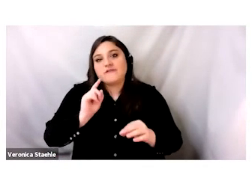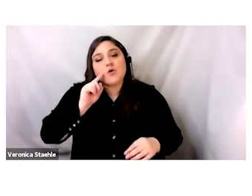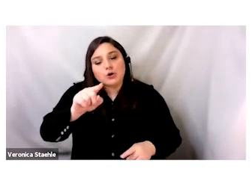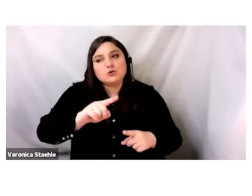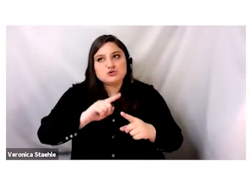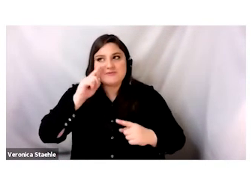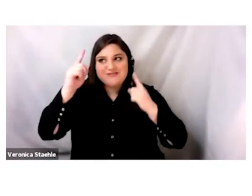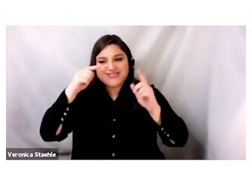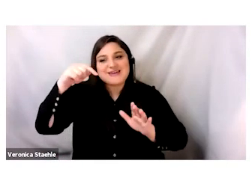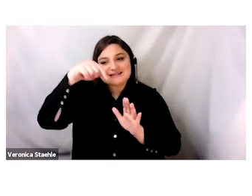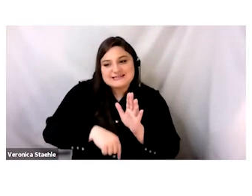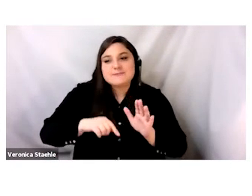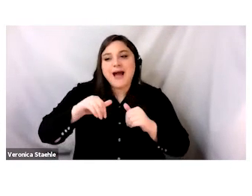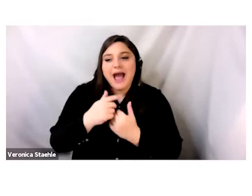processes.